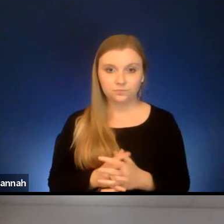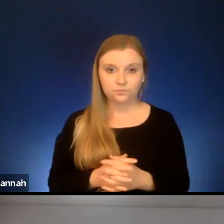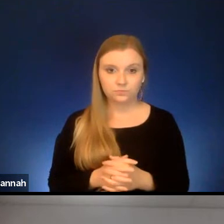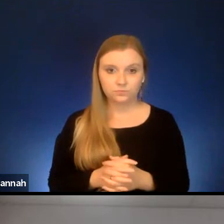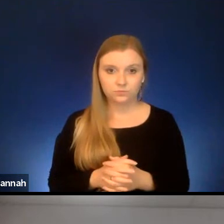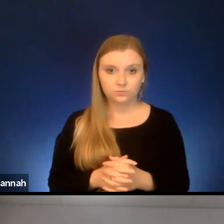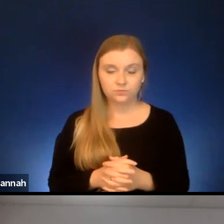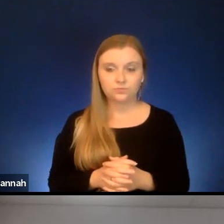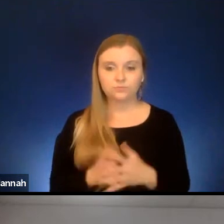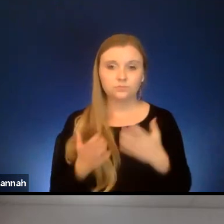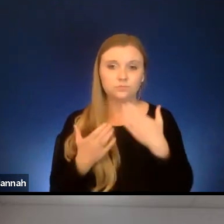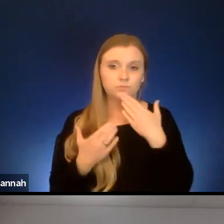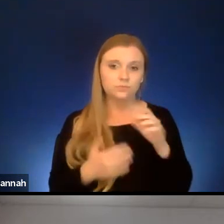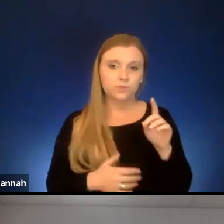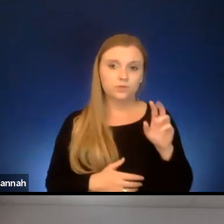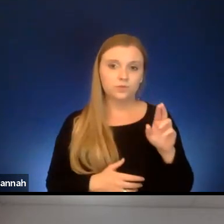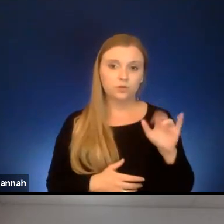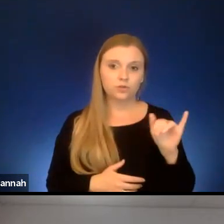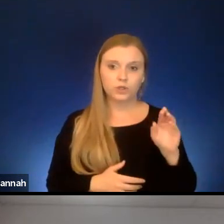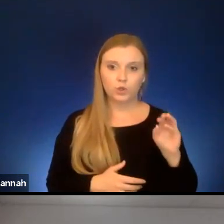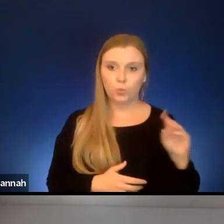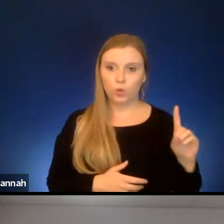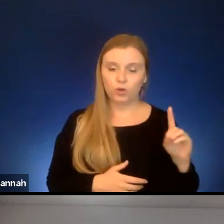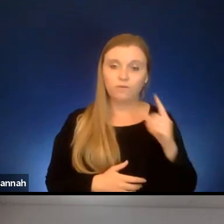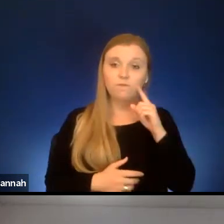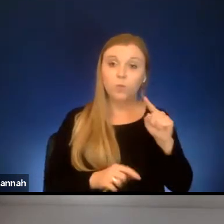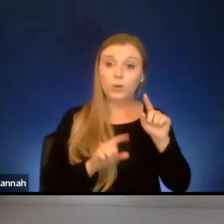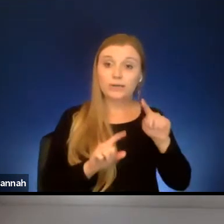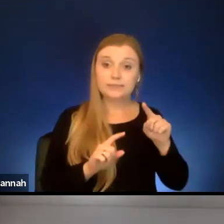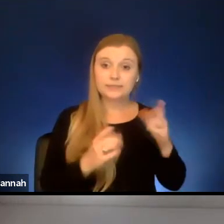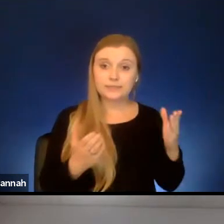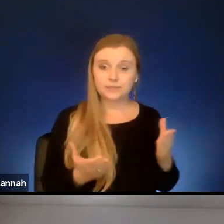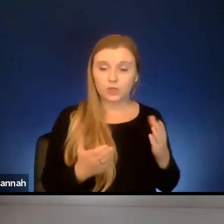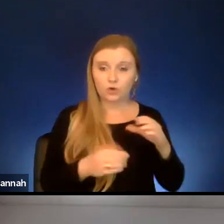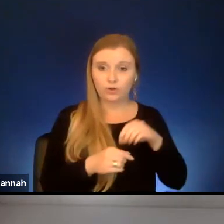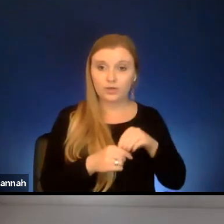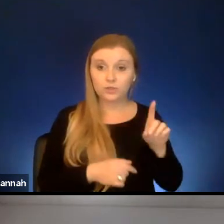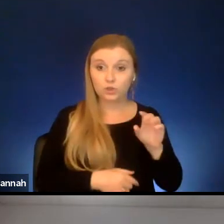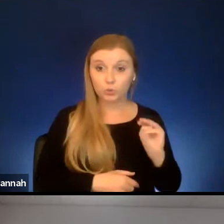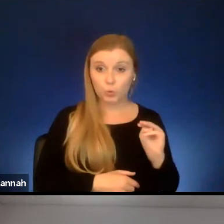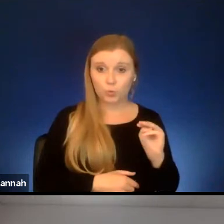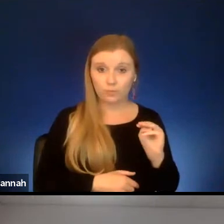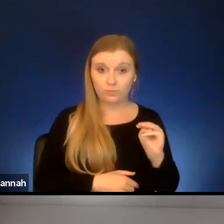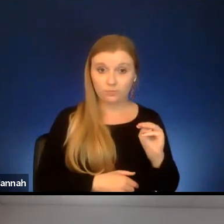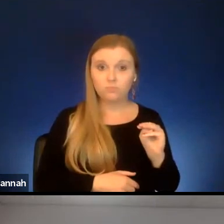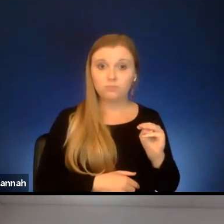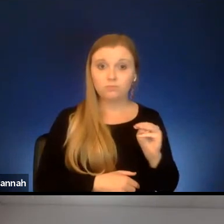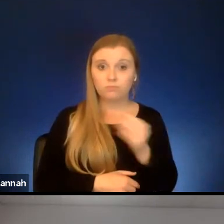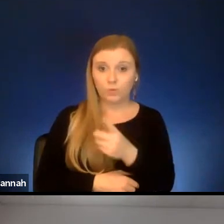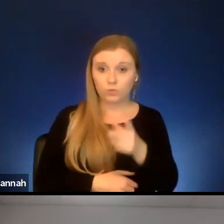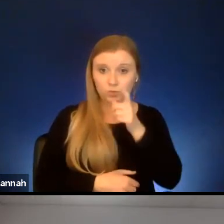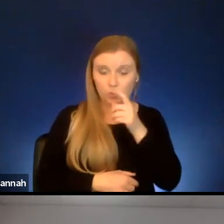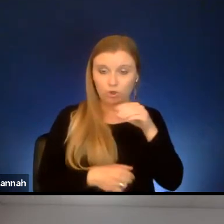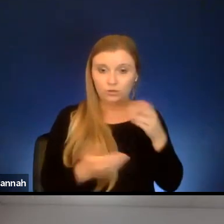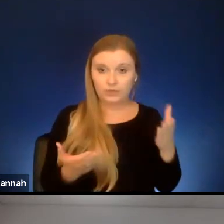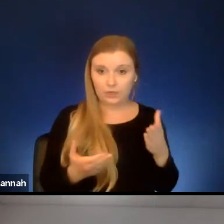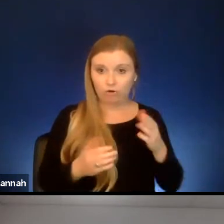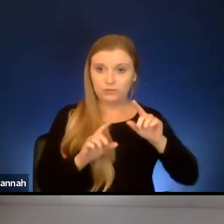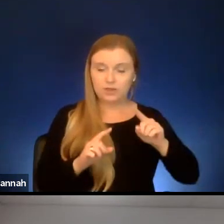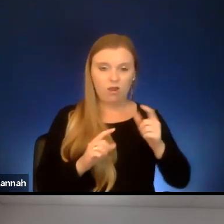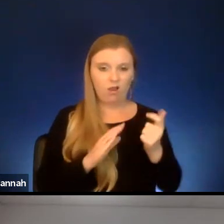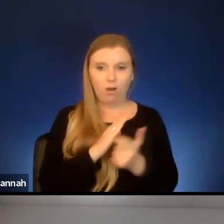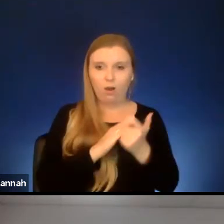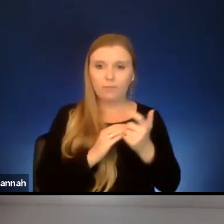So thank you, Dr. Yearwood. So for our attendees who are currently in this session of Zoom, all those who are in attendance should automatically receive a link